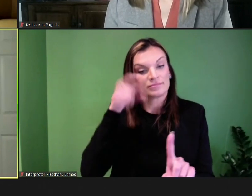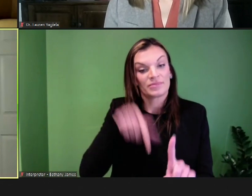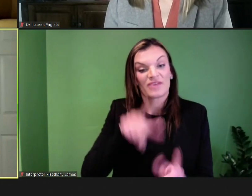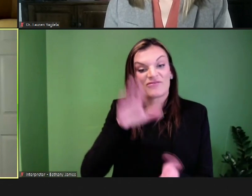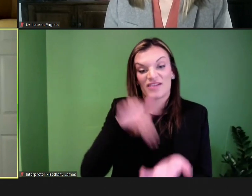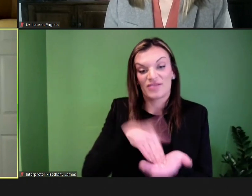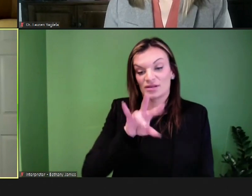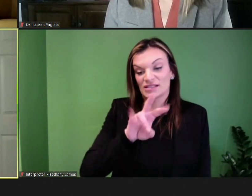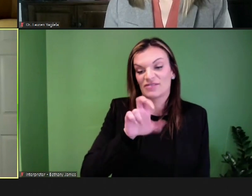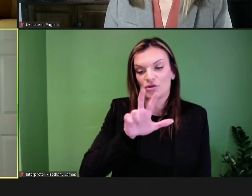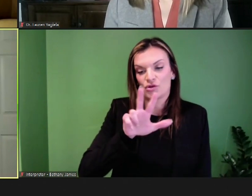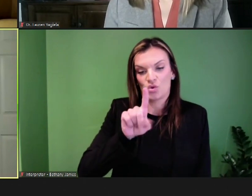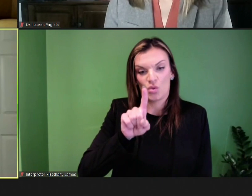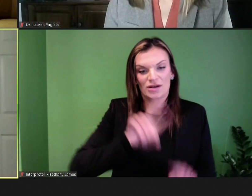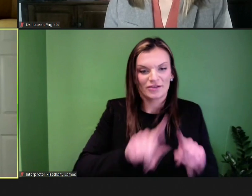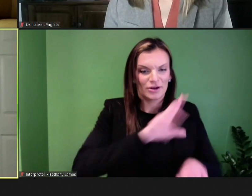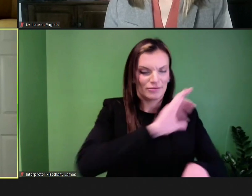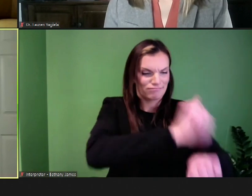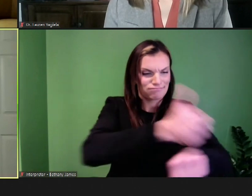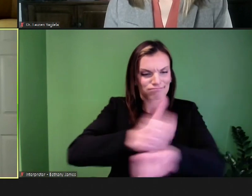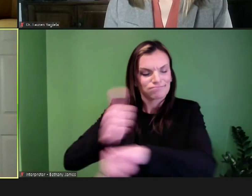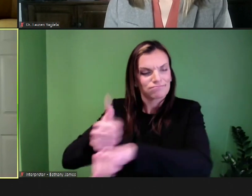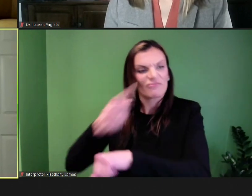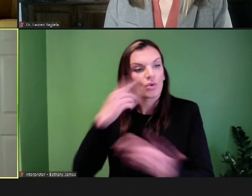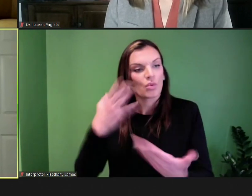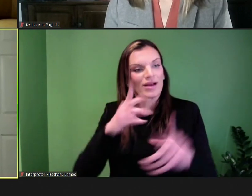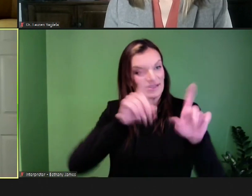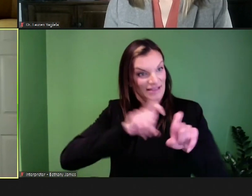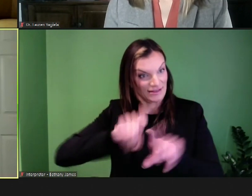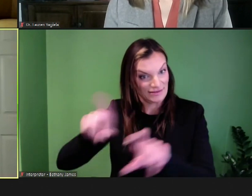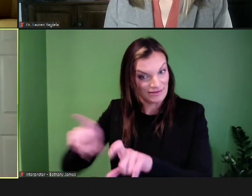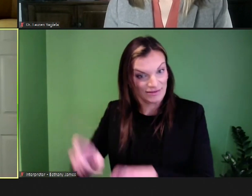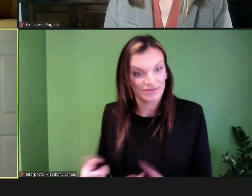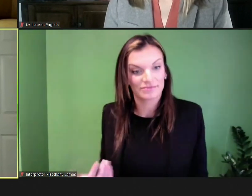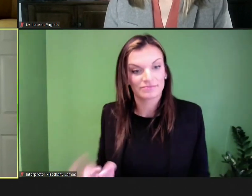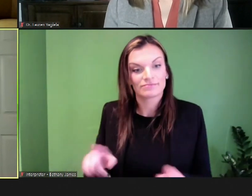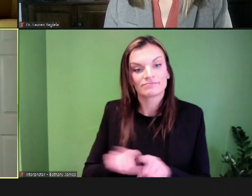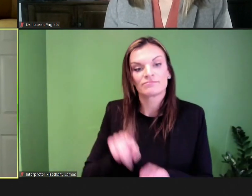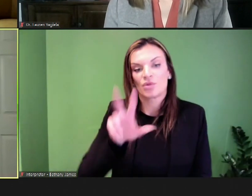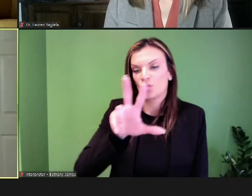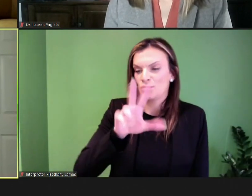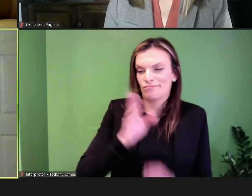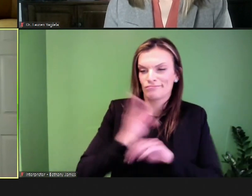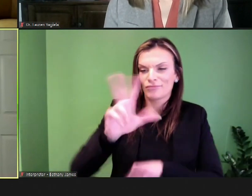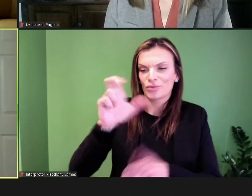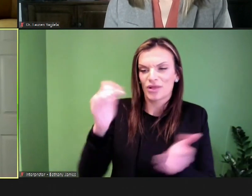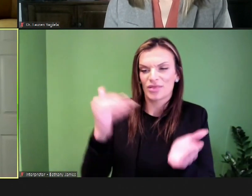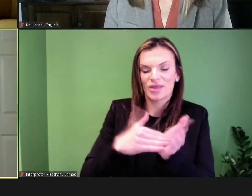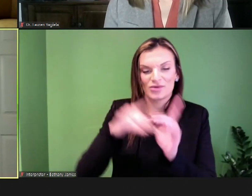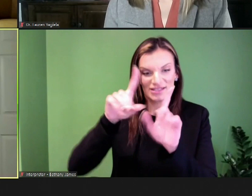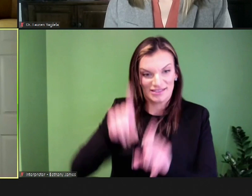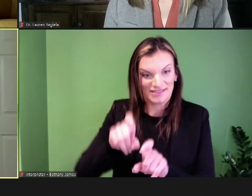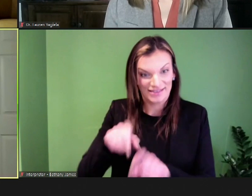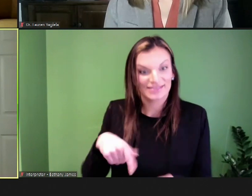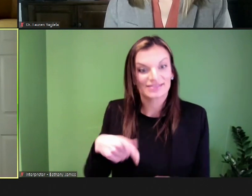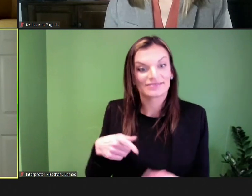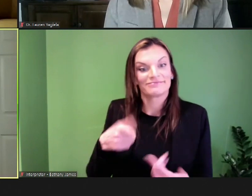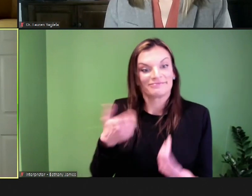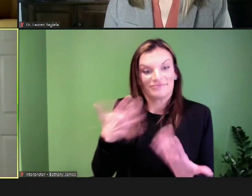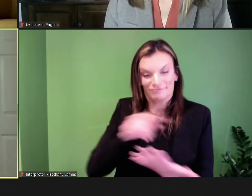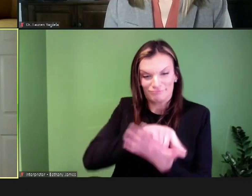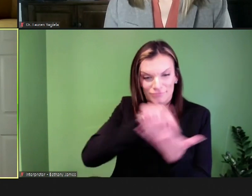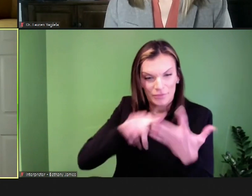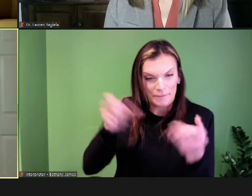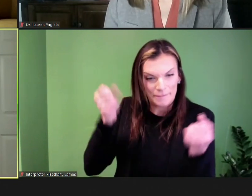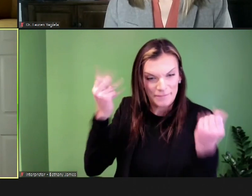5,731 testing events and 323,000 tests at points of entry, community, and neighborhood sites that we've supported over the last